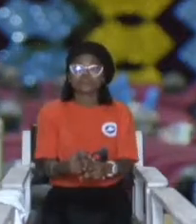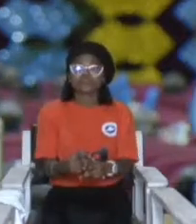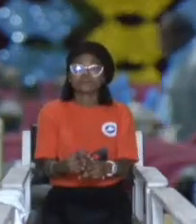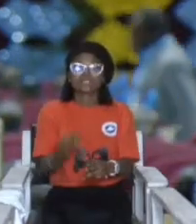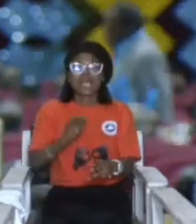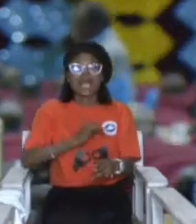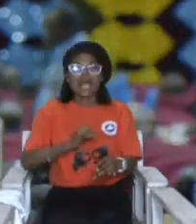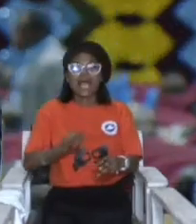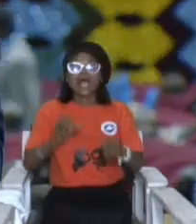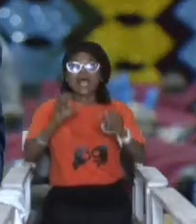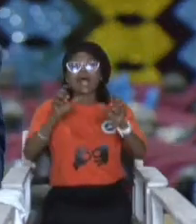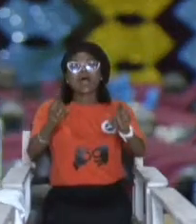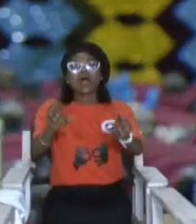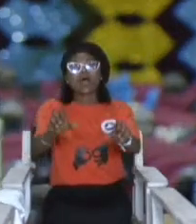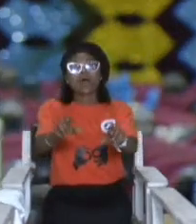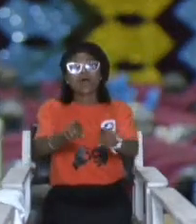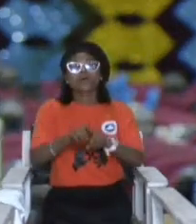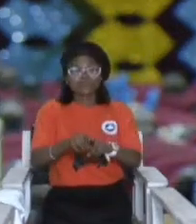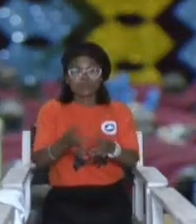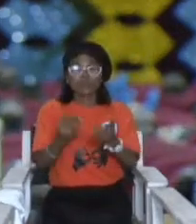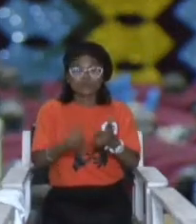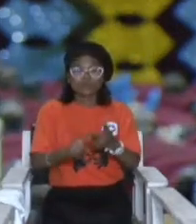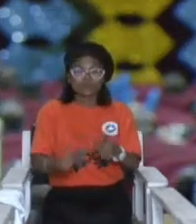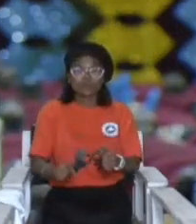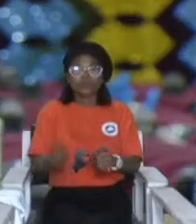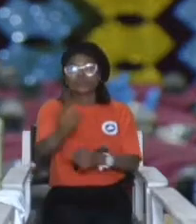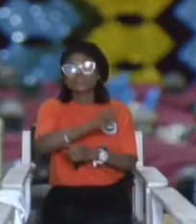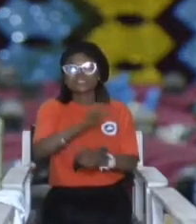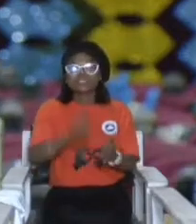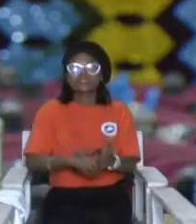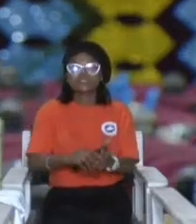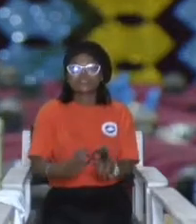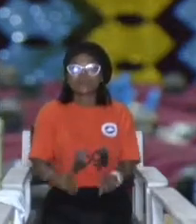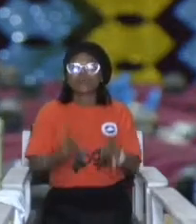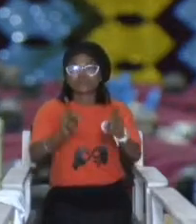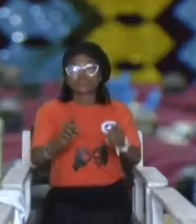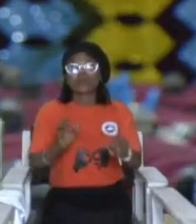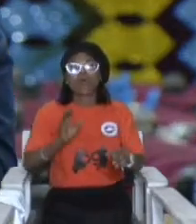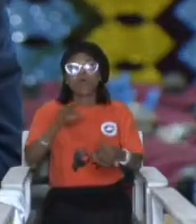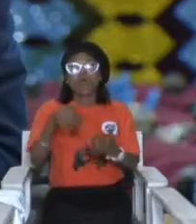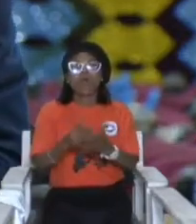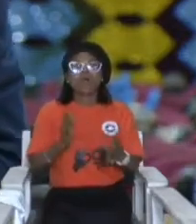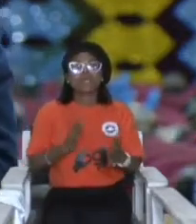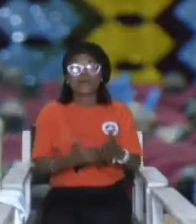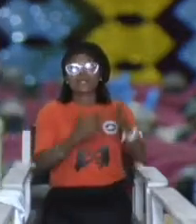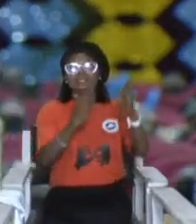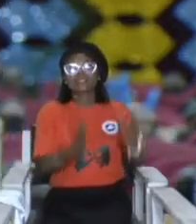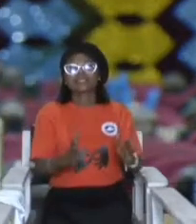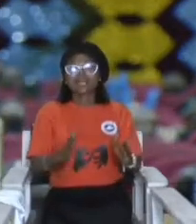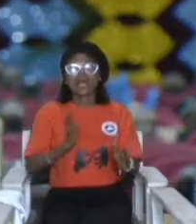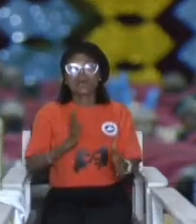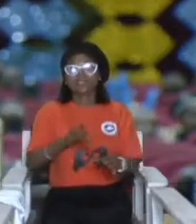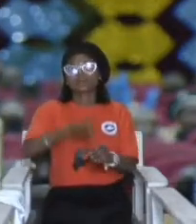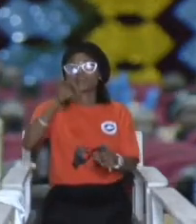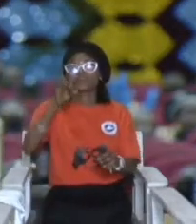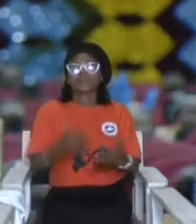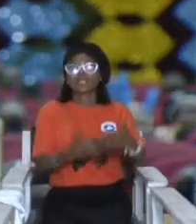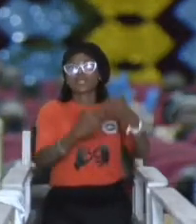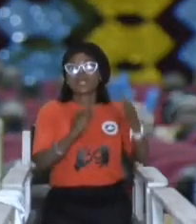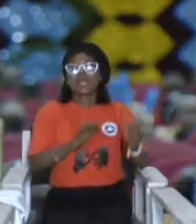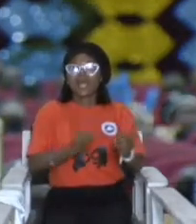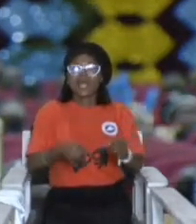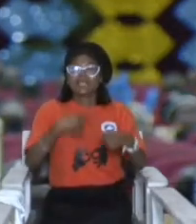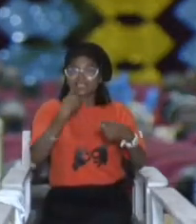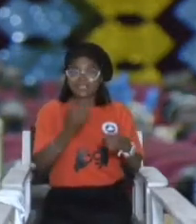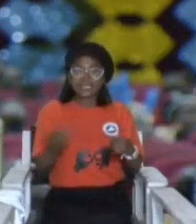I also want to use this opportunity to thank all our leaders, our spiritual leaders. And I say again, thank